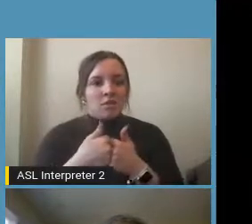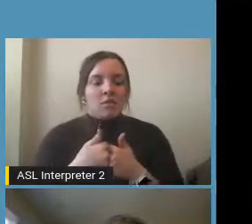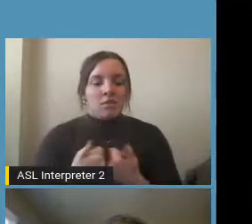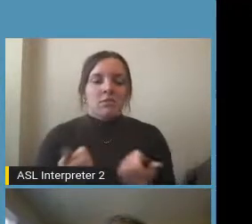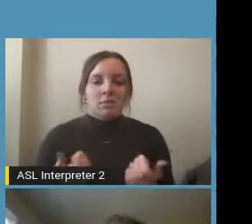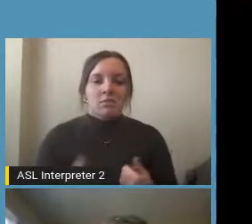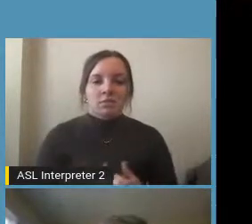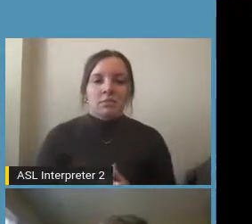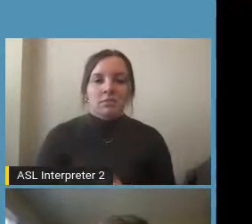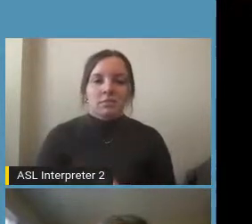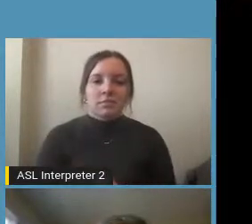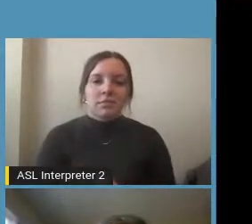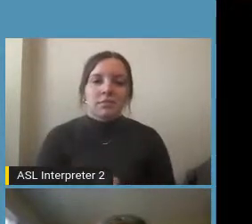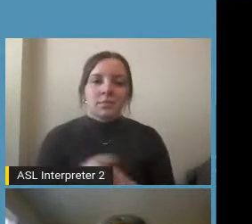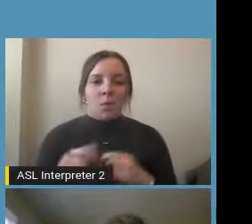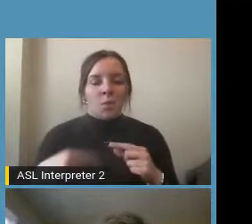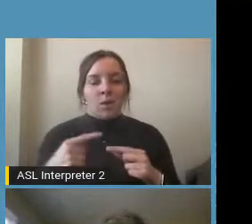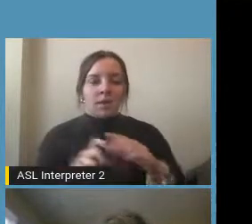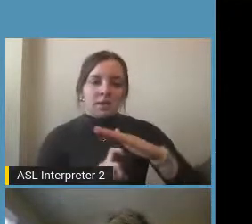Okay.